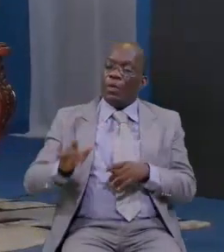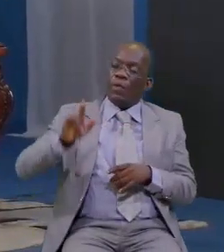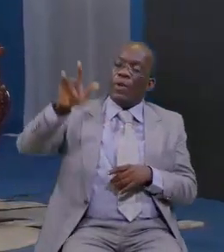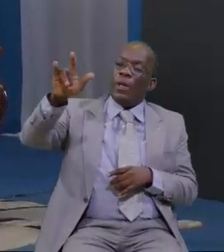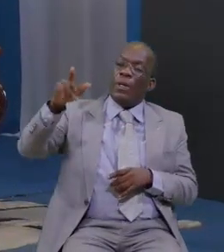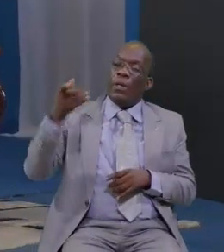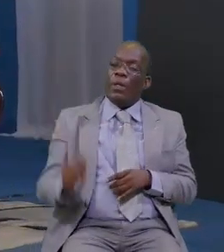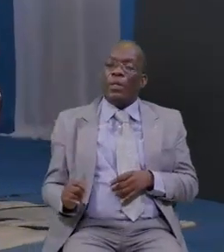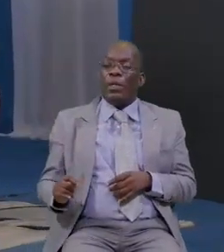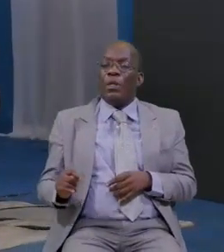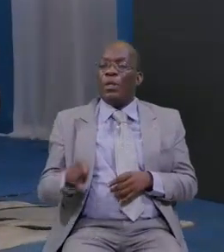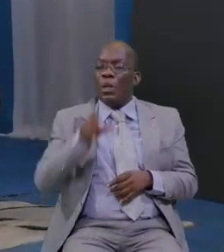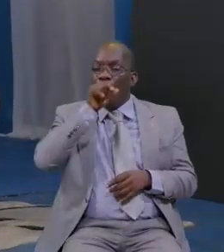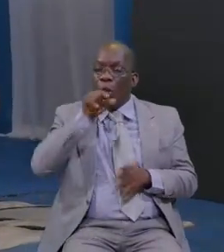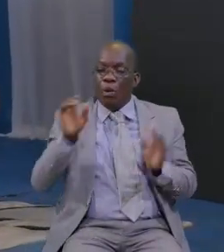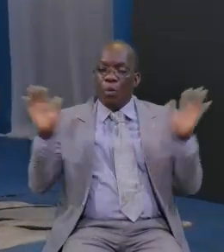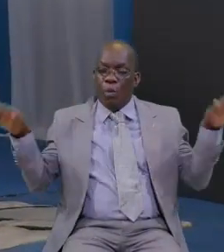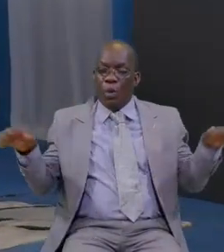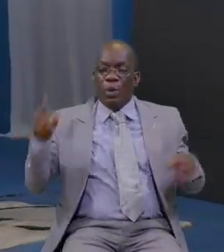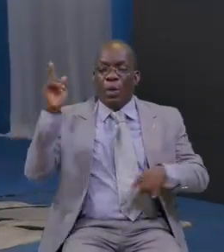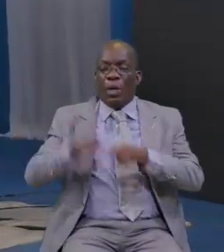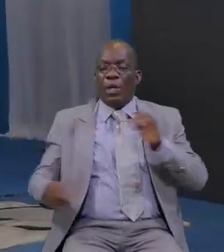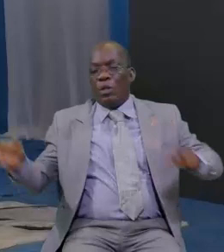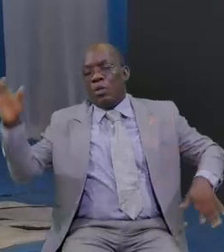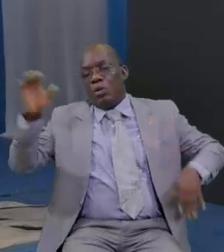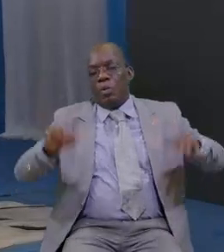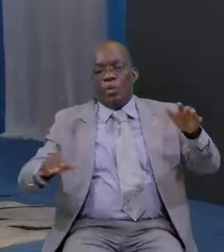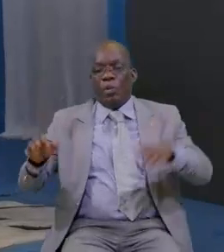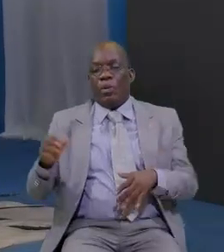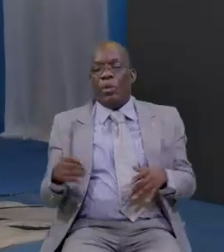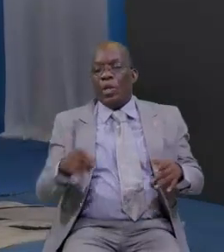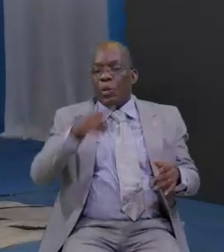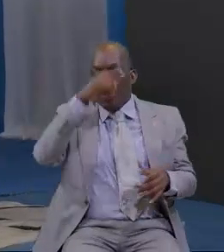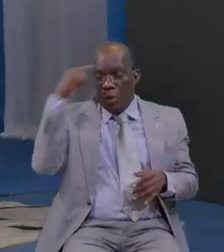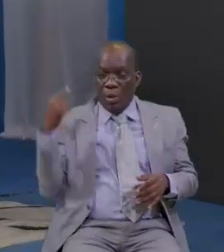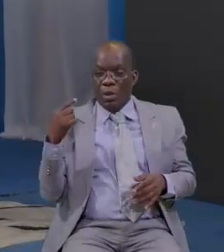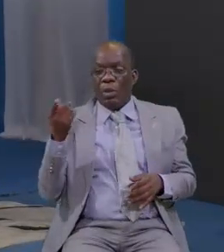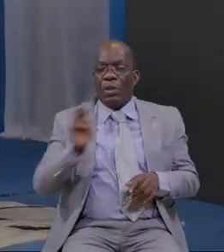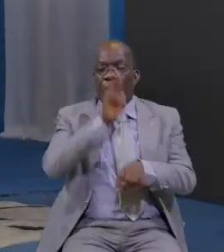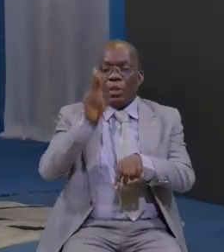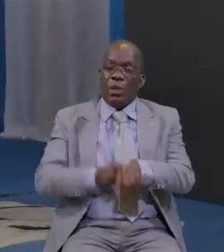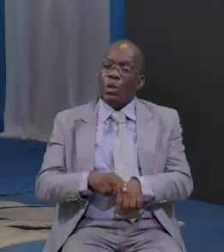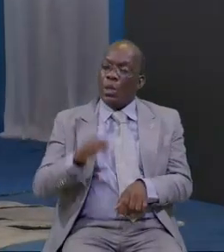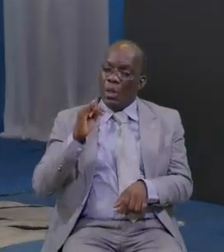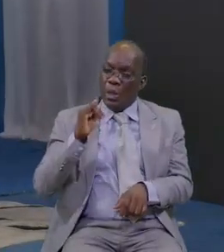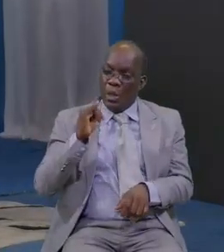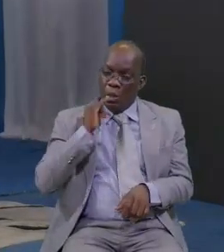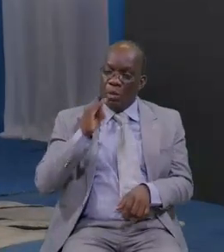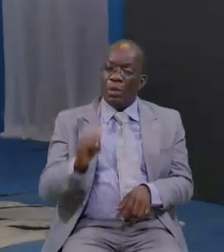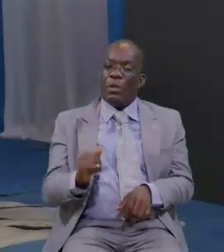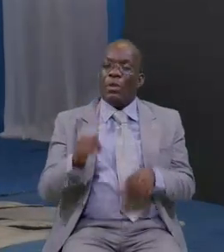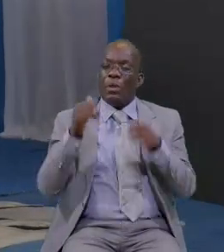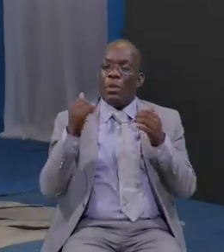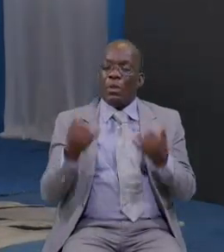bird cannot swim, because the nature is now changed, the